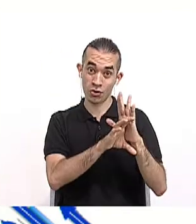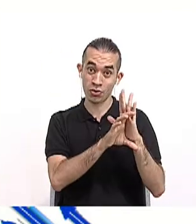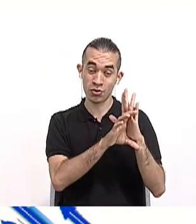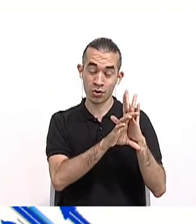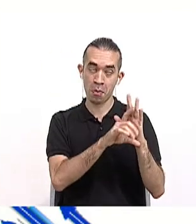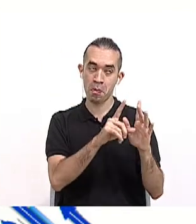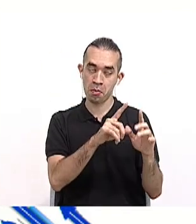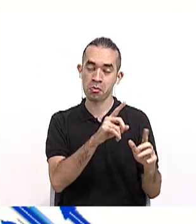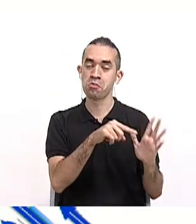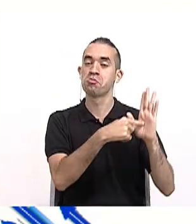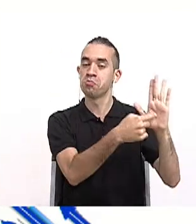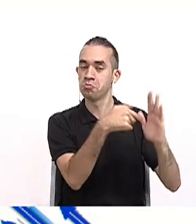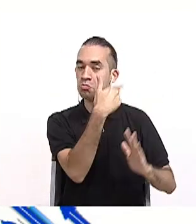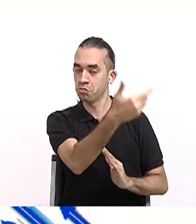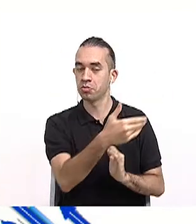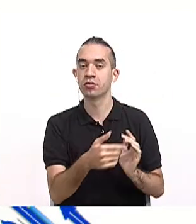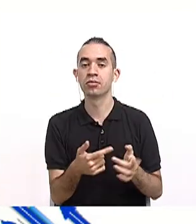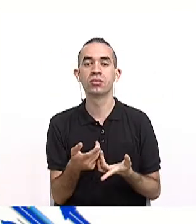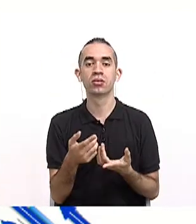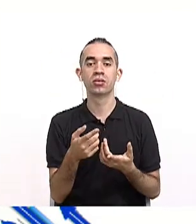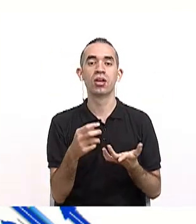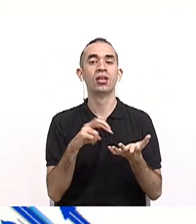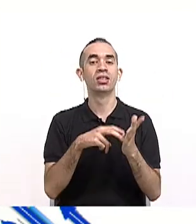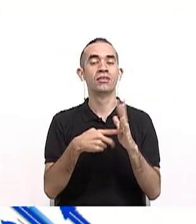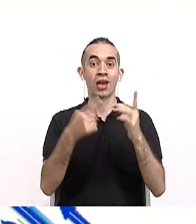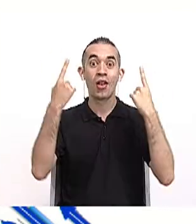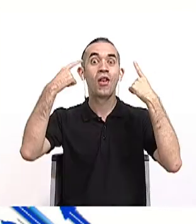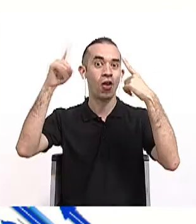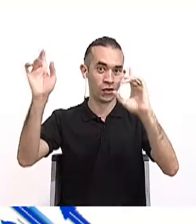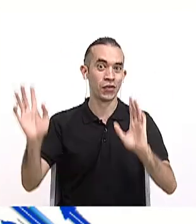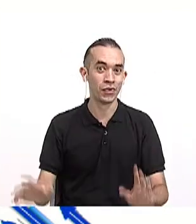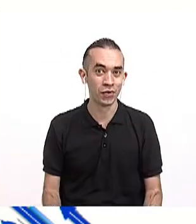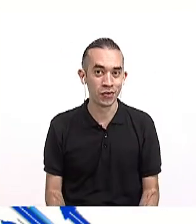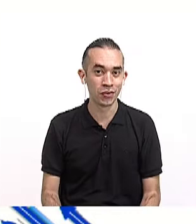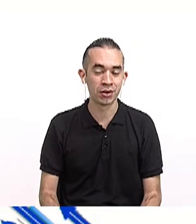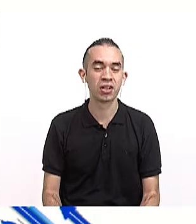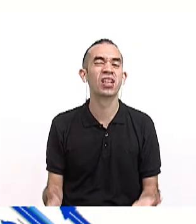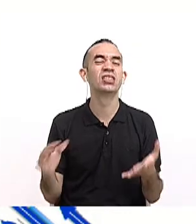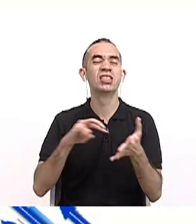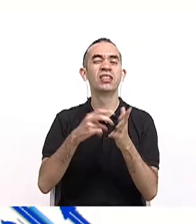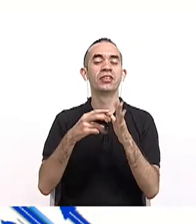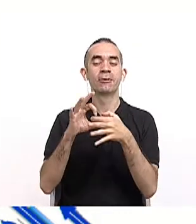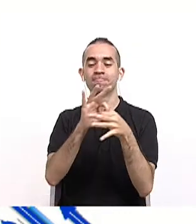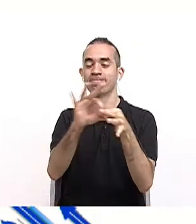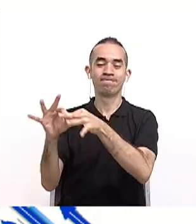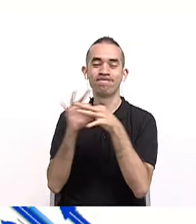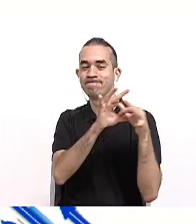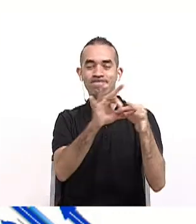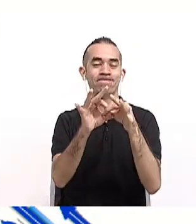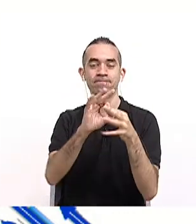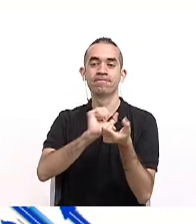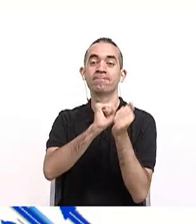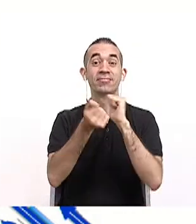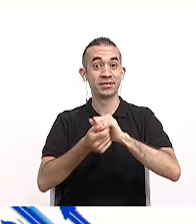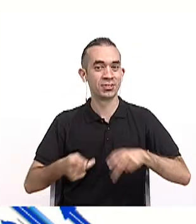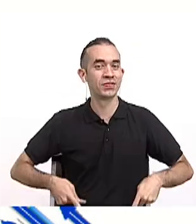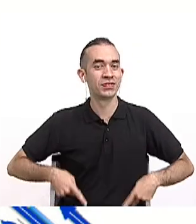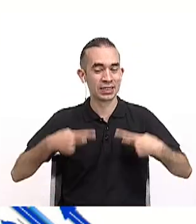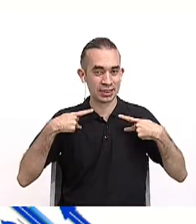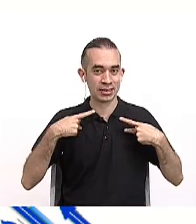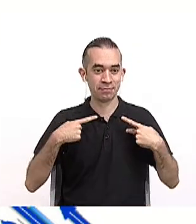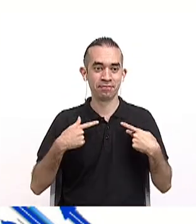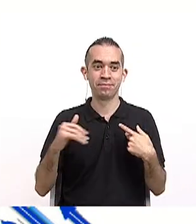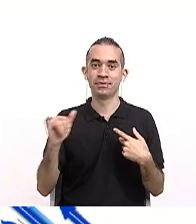of what Bricks to Bread is meant to accomplish: build relationships and change lives. The ability to give back